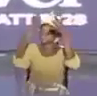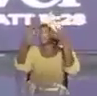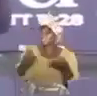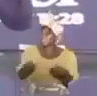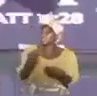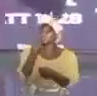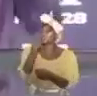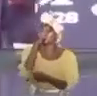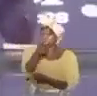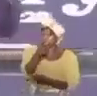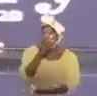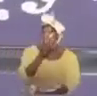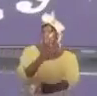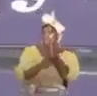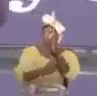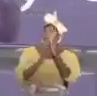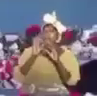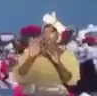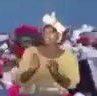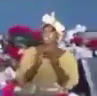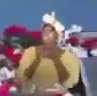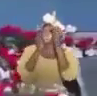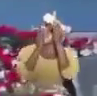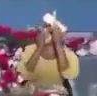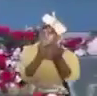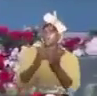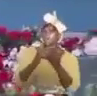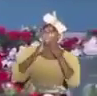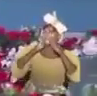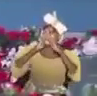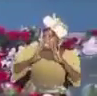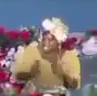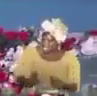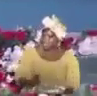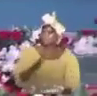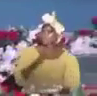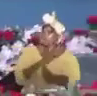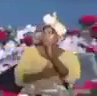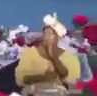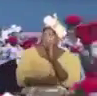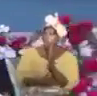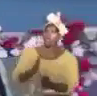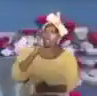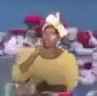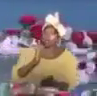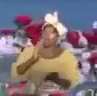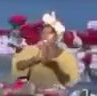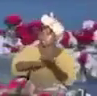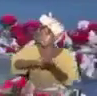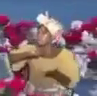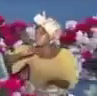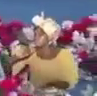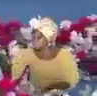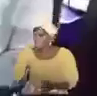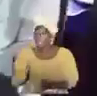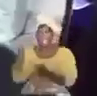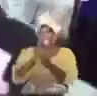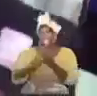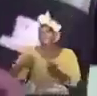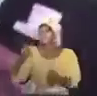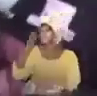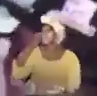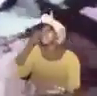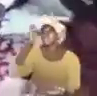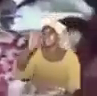God will give you peace, the way my God will arise to push back every force that has mocked your life.